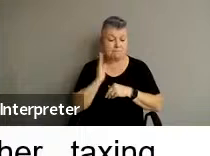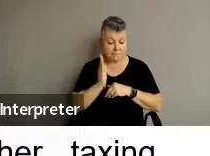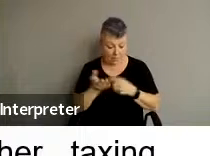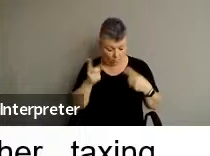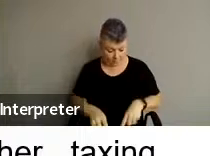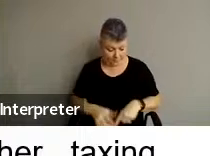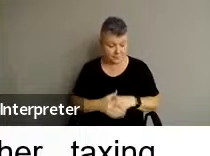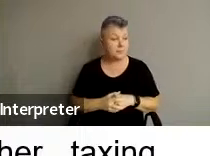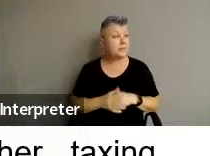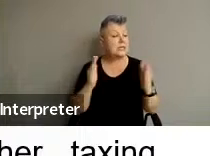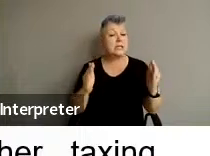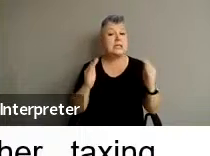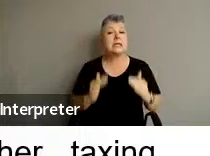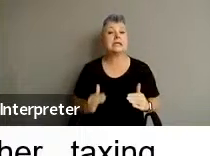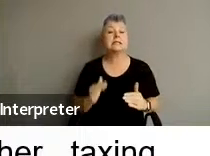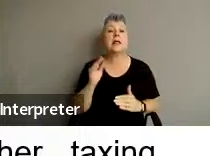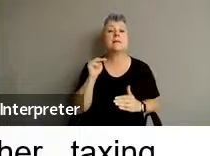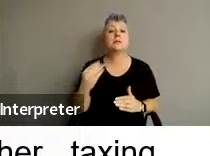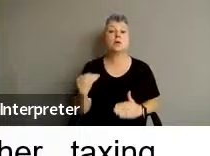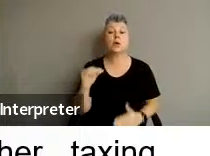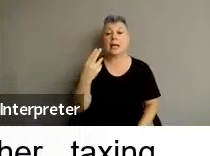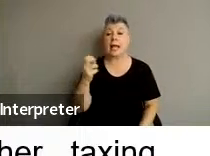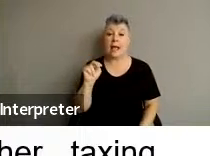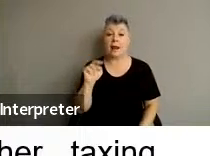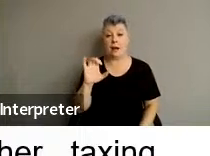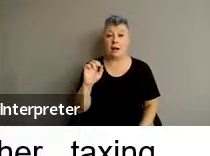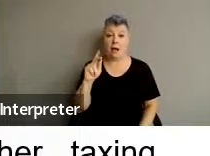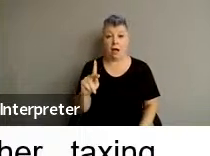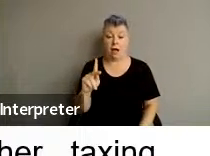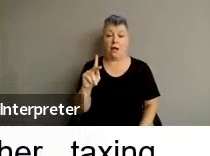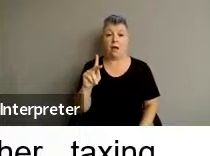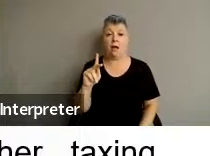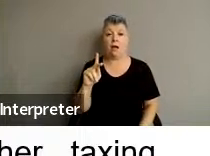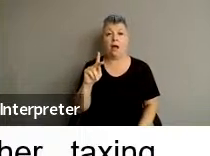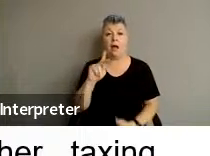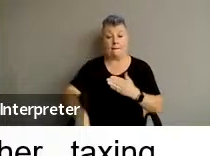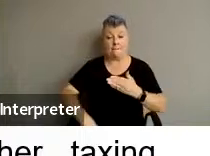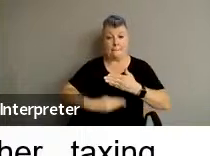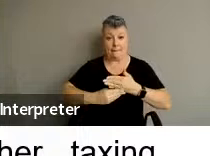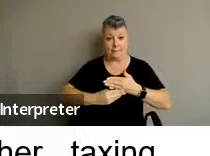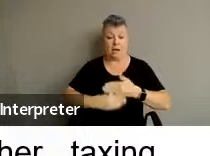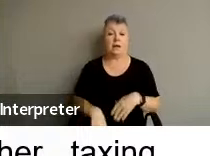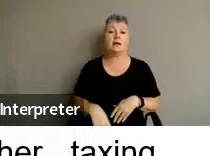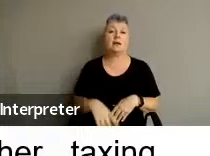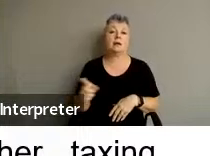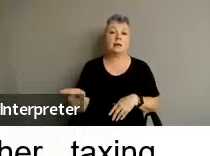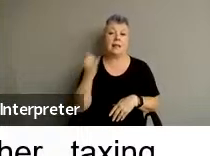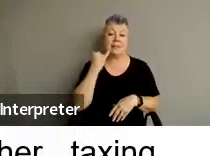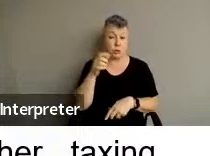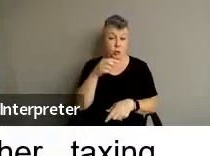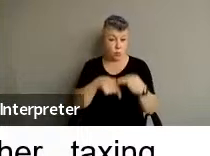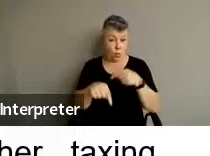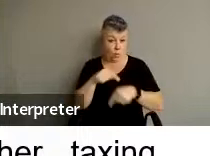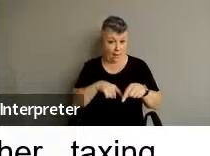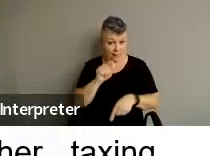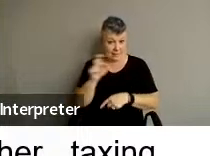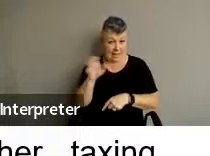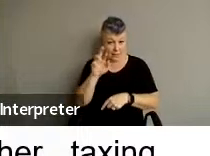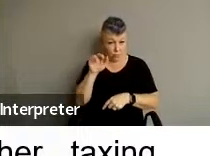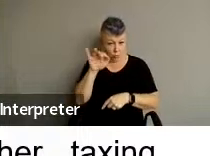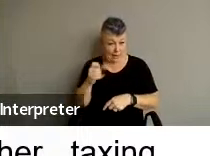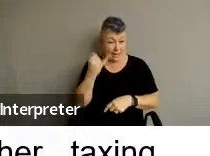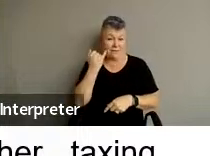Next is the Missouri Hancock Amendment. It requires school districts to roll back their tax rate should they have a significant increase in their tax